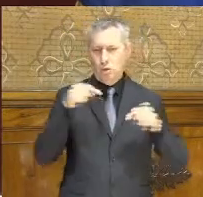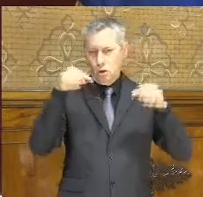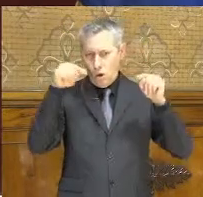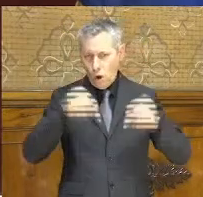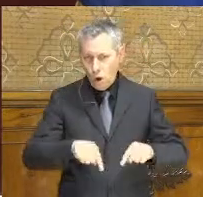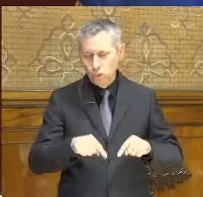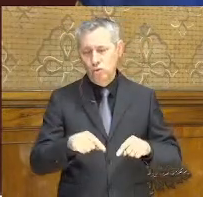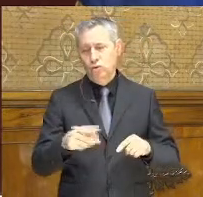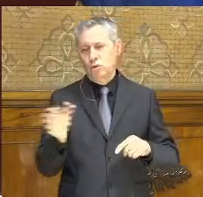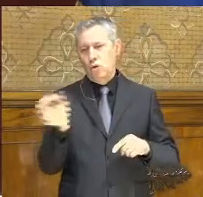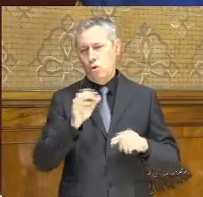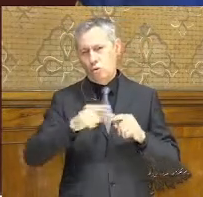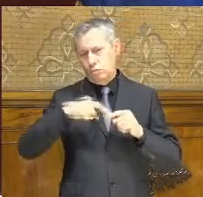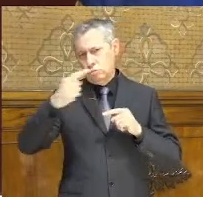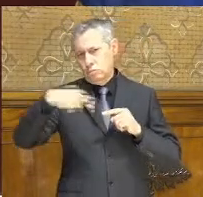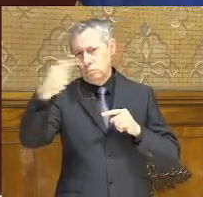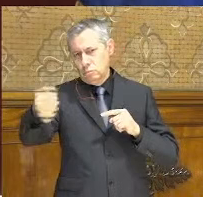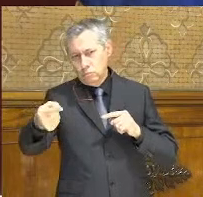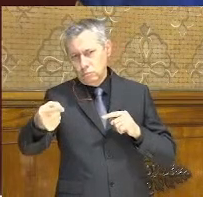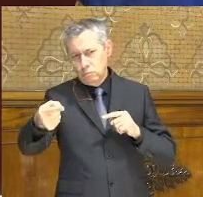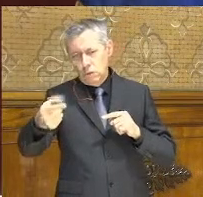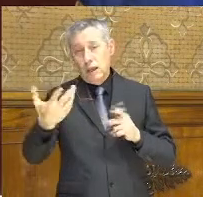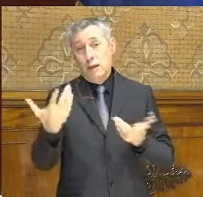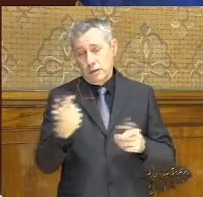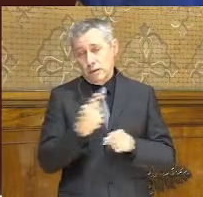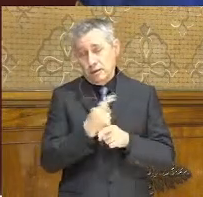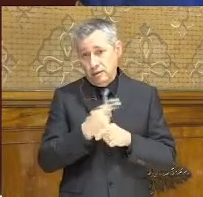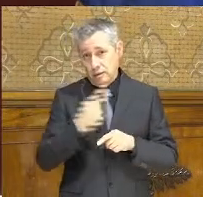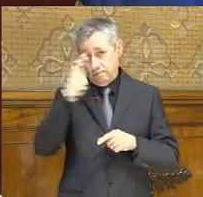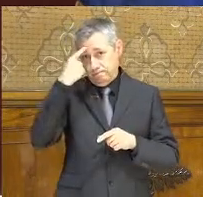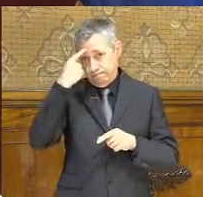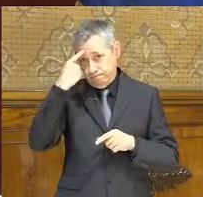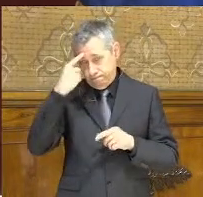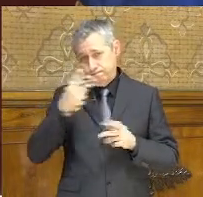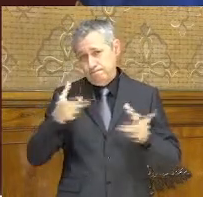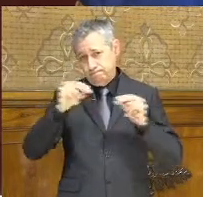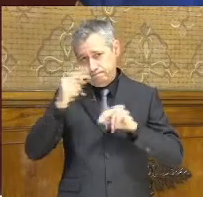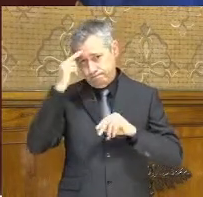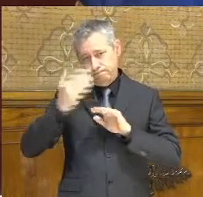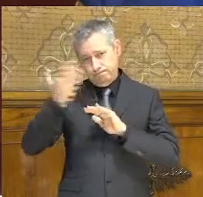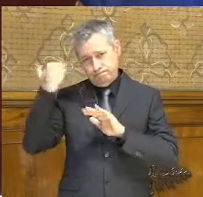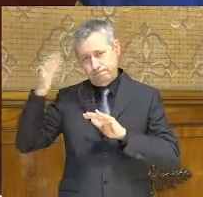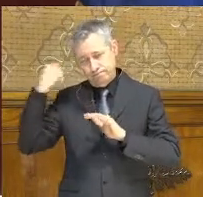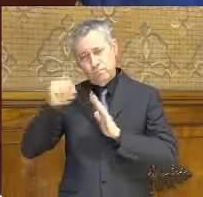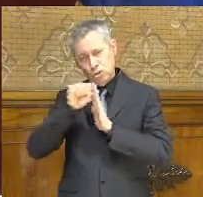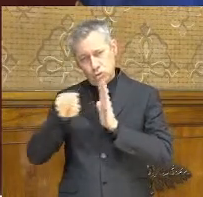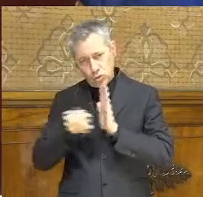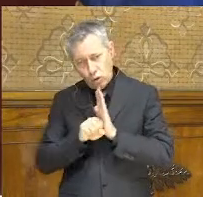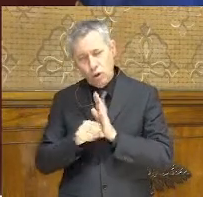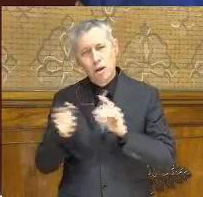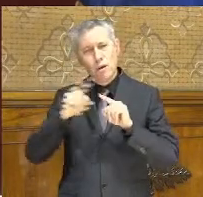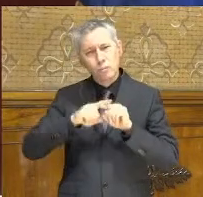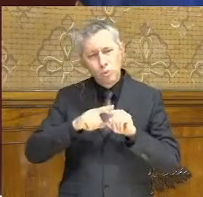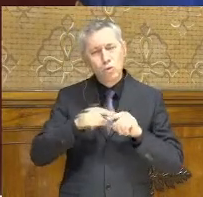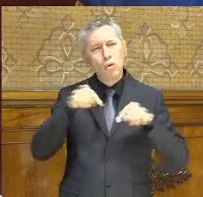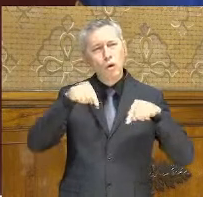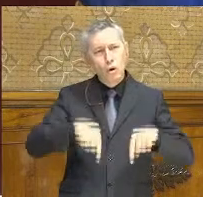at the cost either of historical recall and report or moral speculations on future